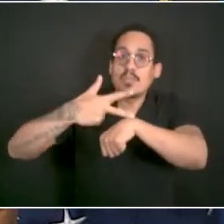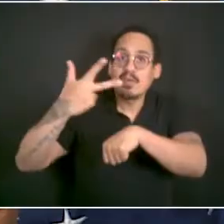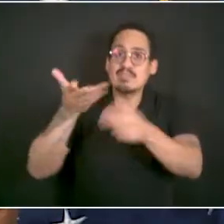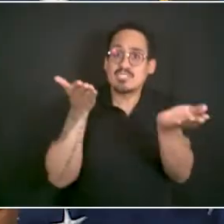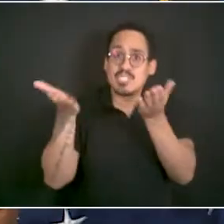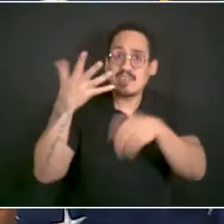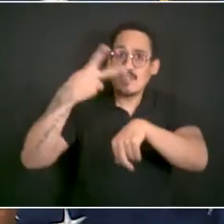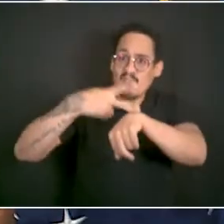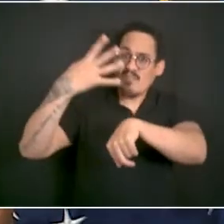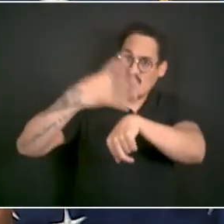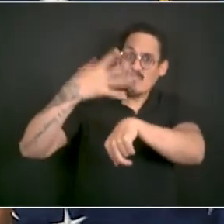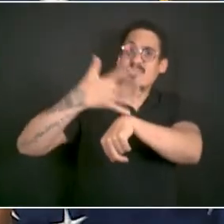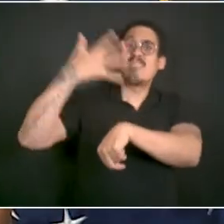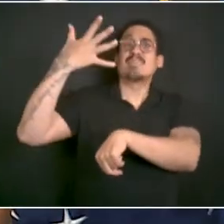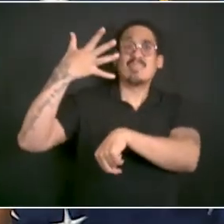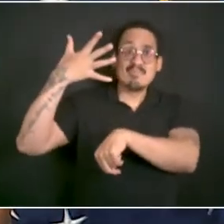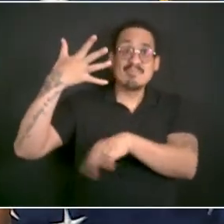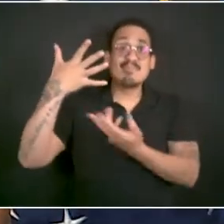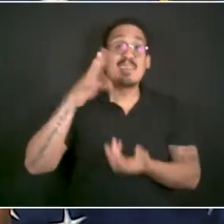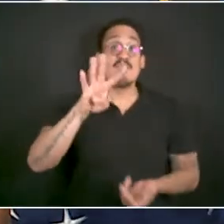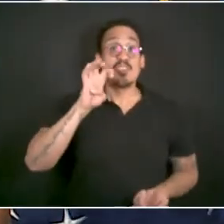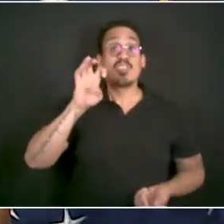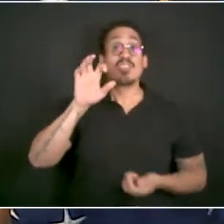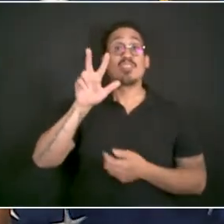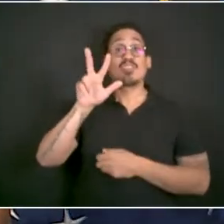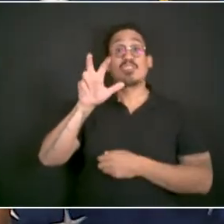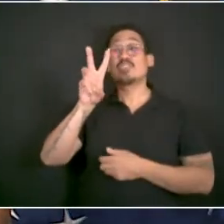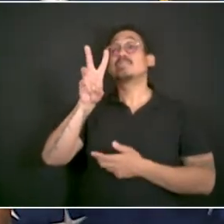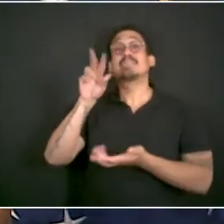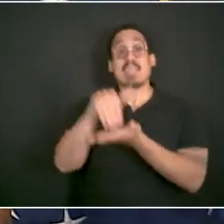53,436 wounded in action. 6 are missing in action.